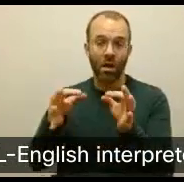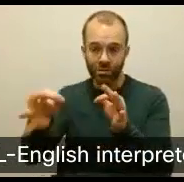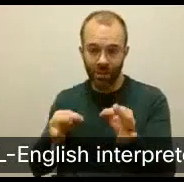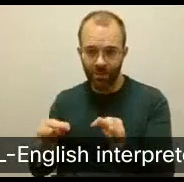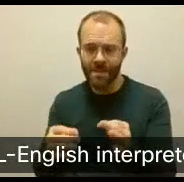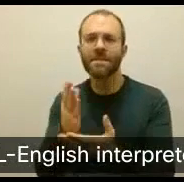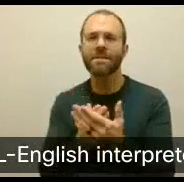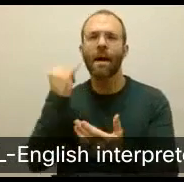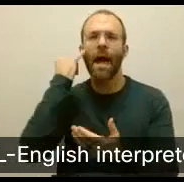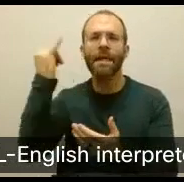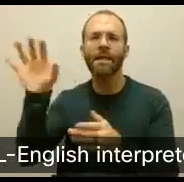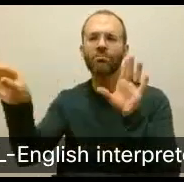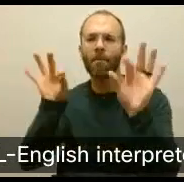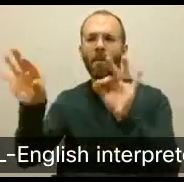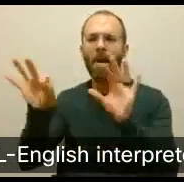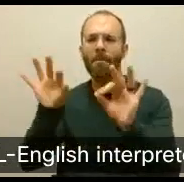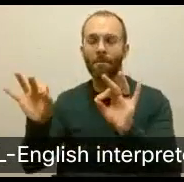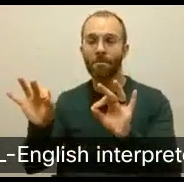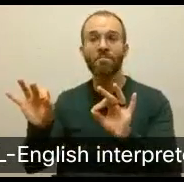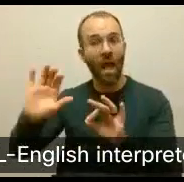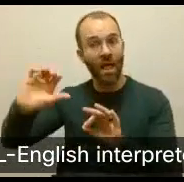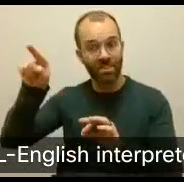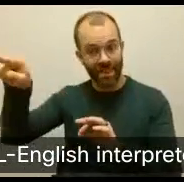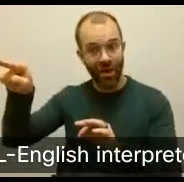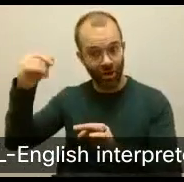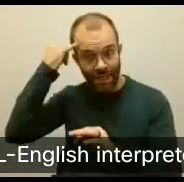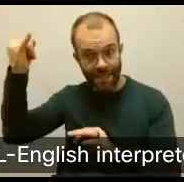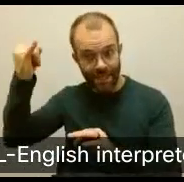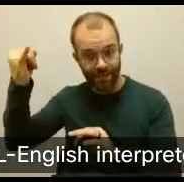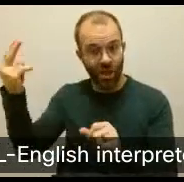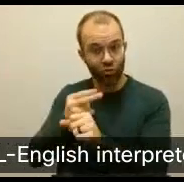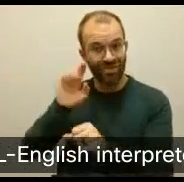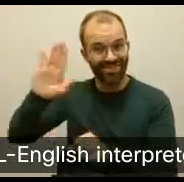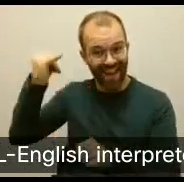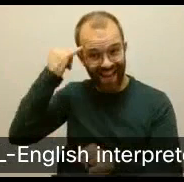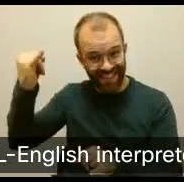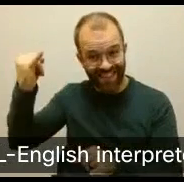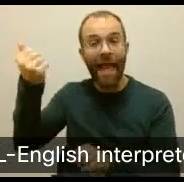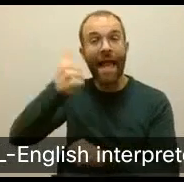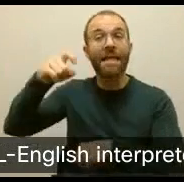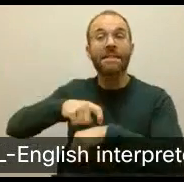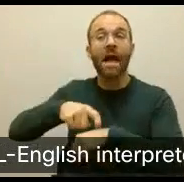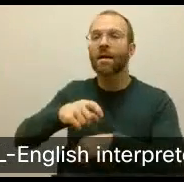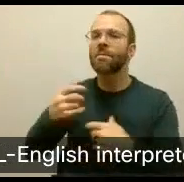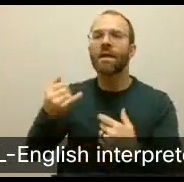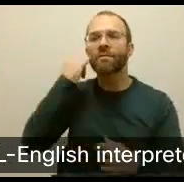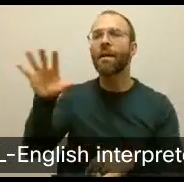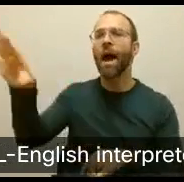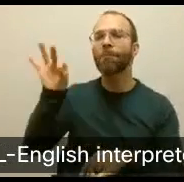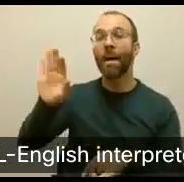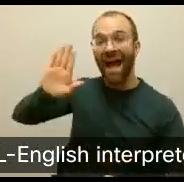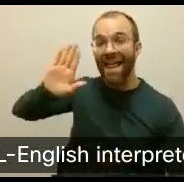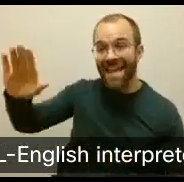ideas, putting it into my own words, but I'm using someone else's ideas. Anytime I'm doing that, anytime we do that,